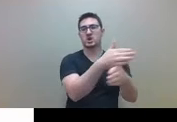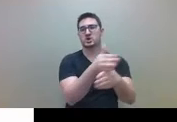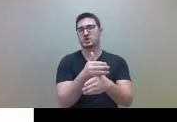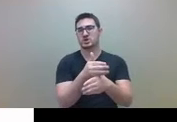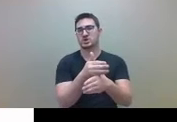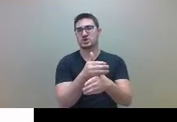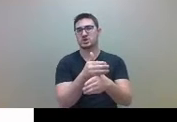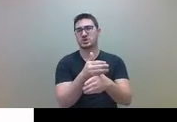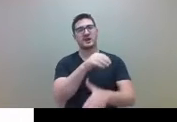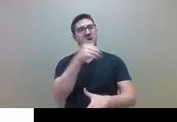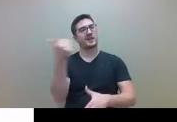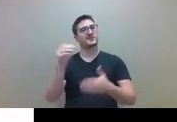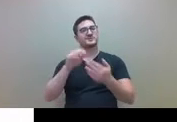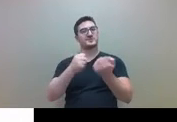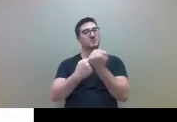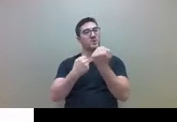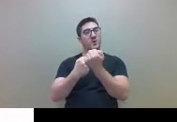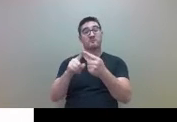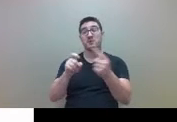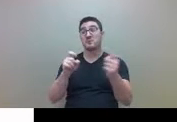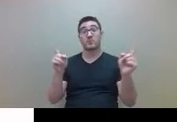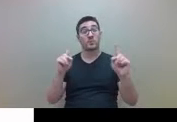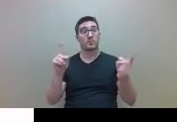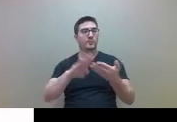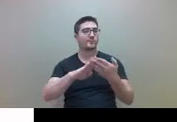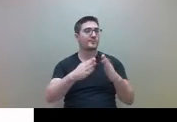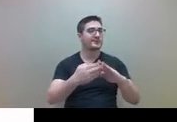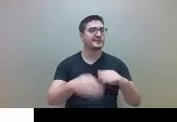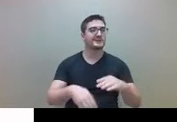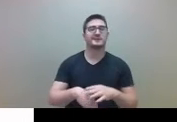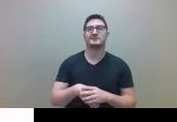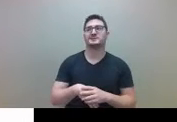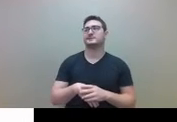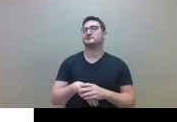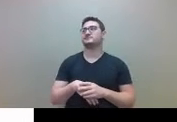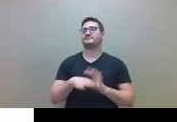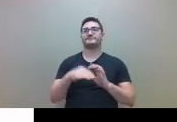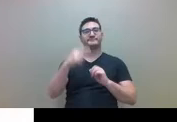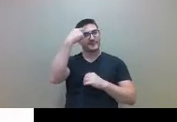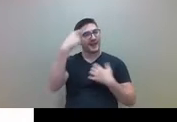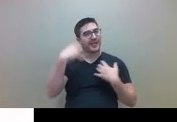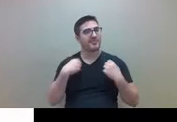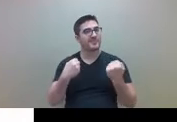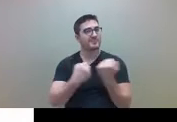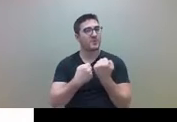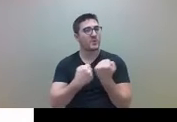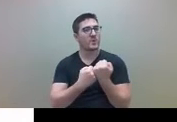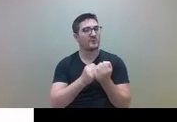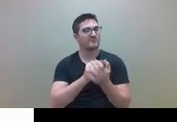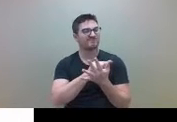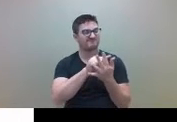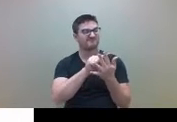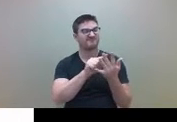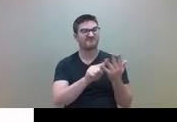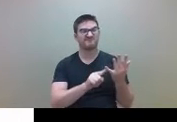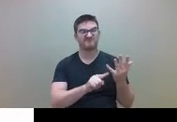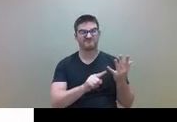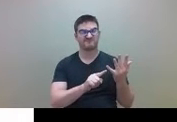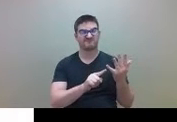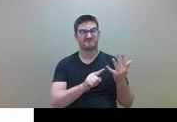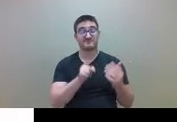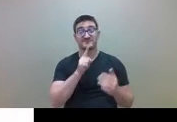Because really the effects of caregiving on mental wellness is incredible. And we saw that with the whole